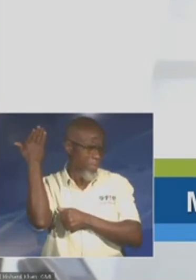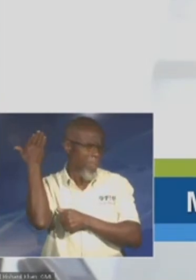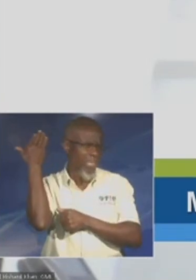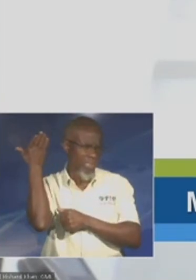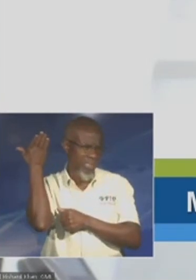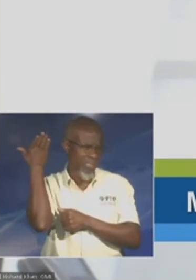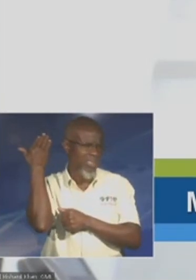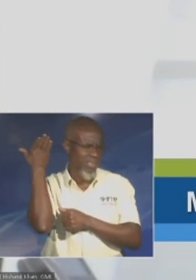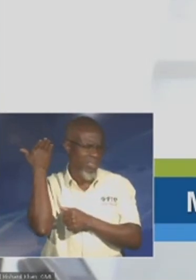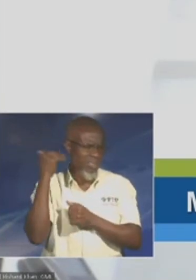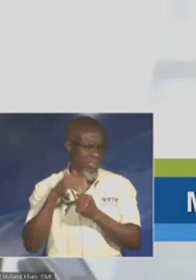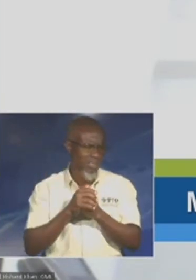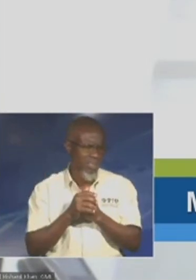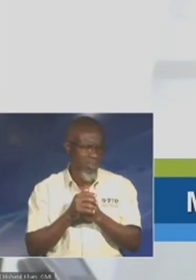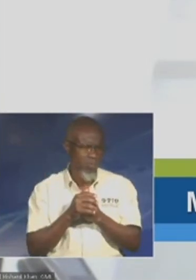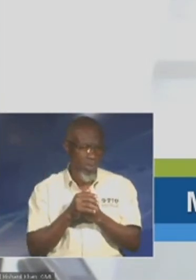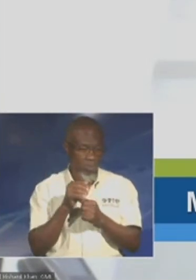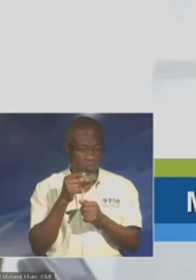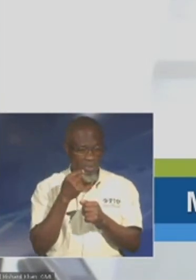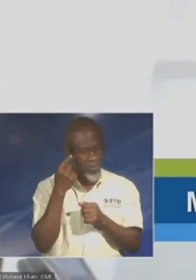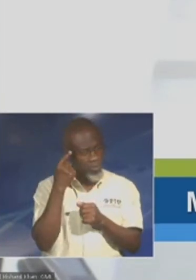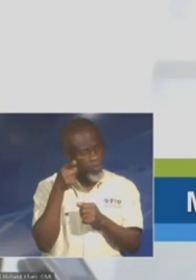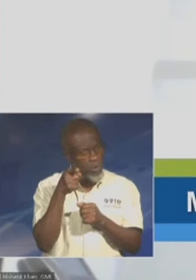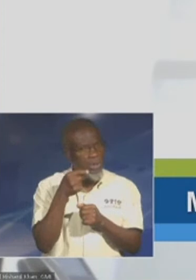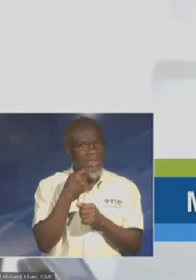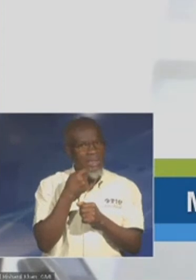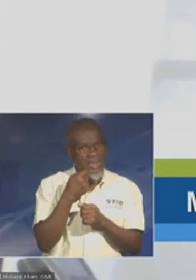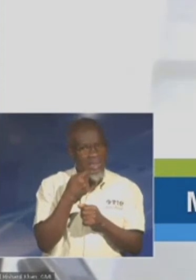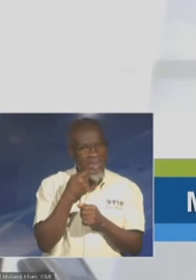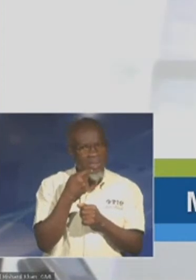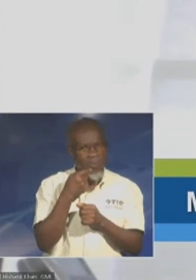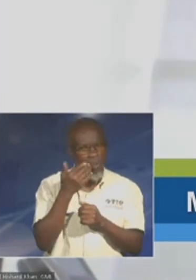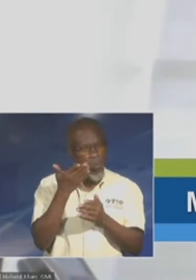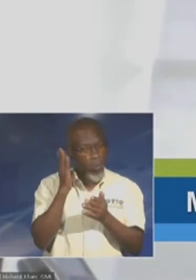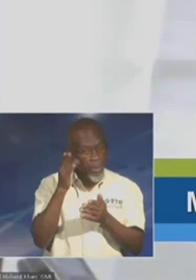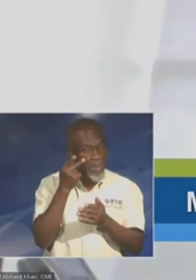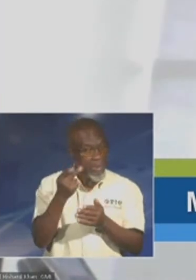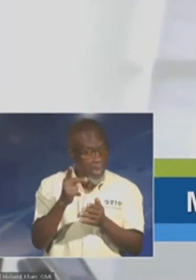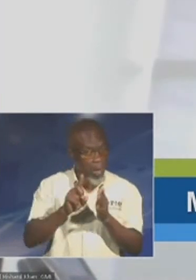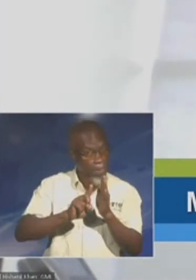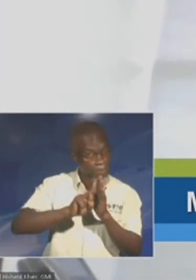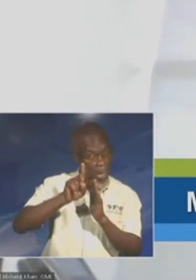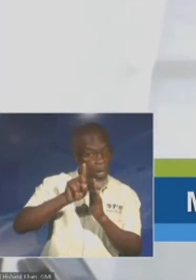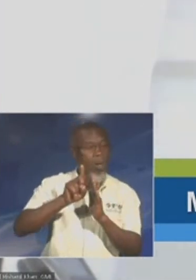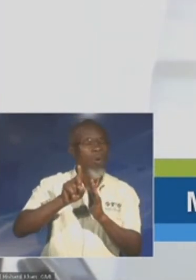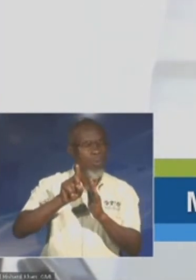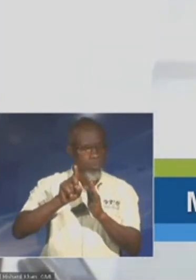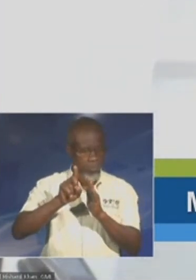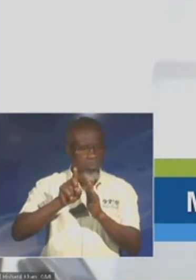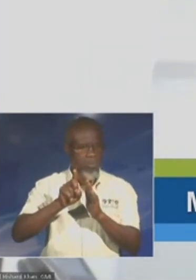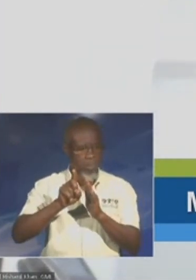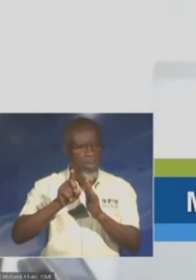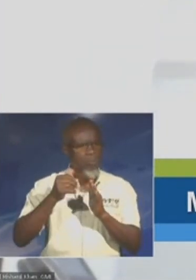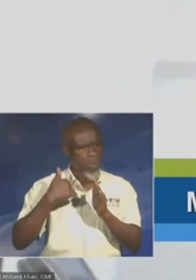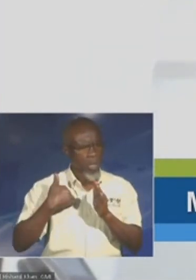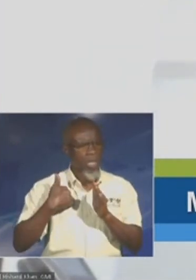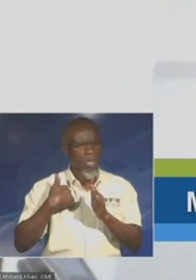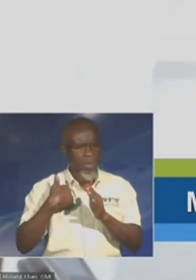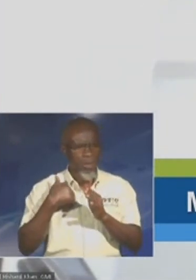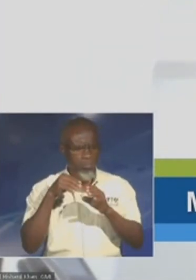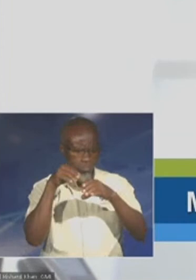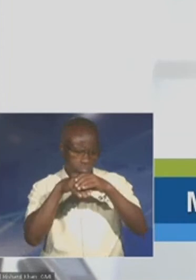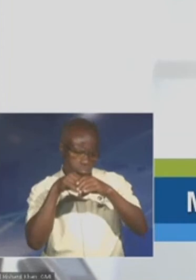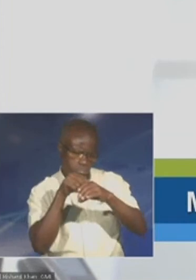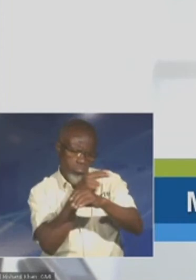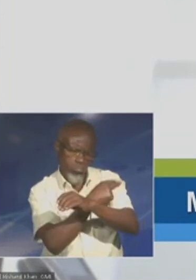last year sometime when we were anticipating the spike, that we did have a hospitalization rate that we were working with to kind of help